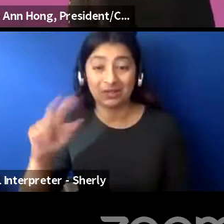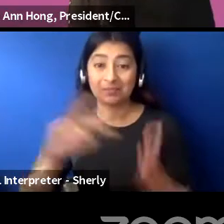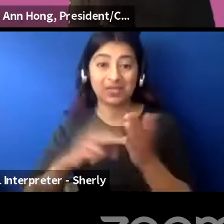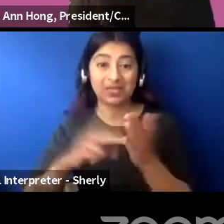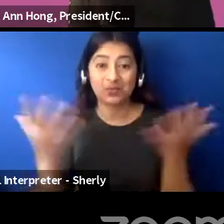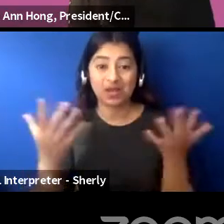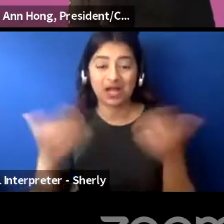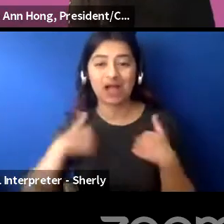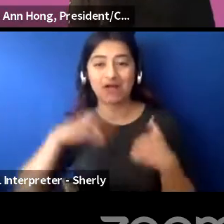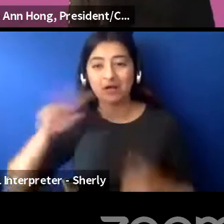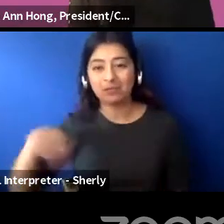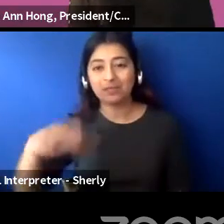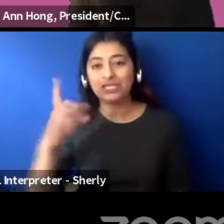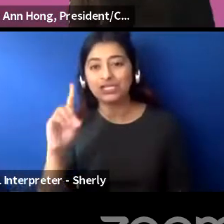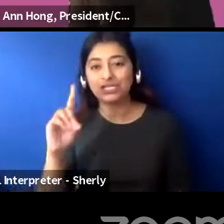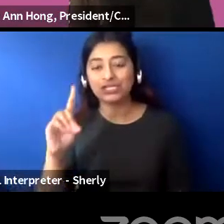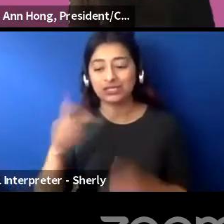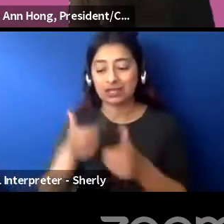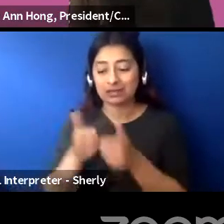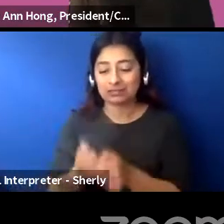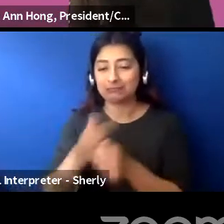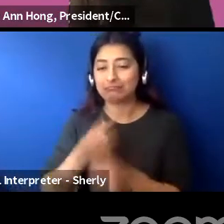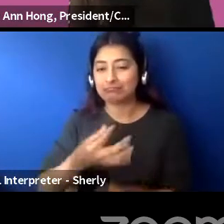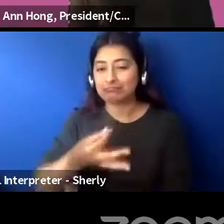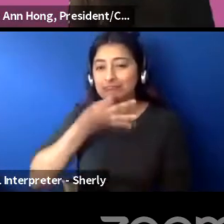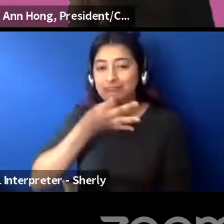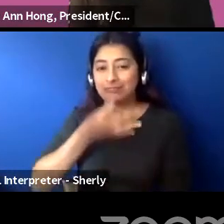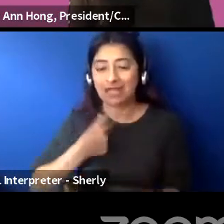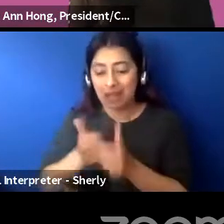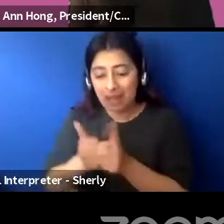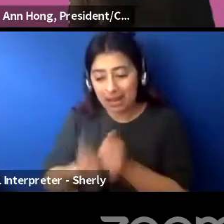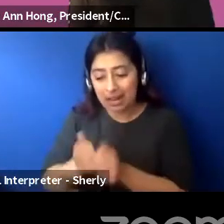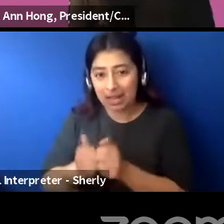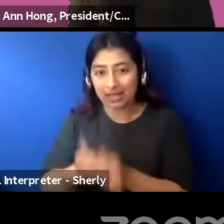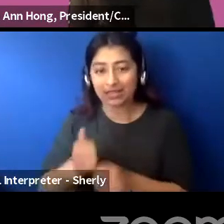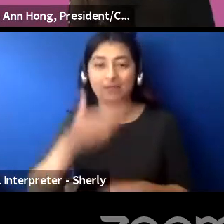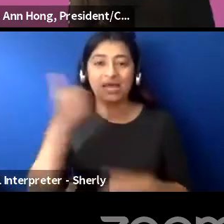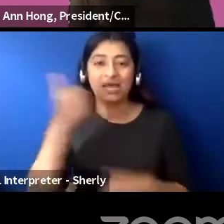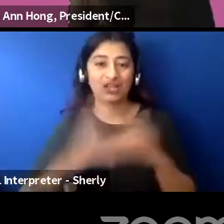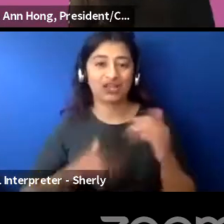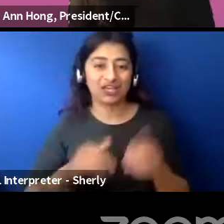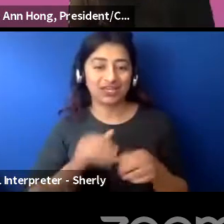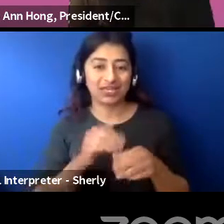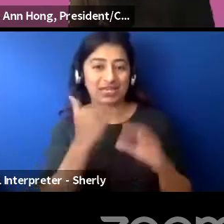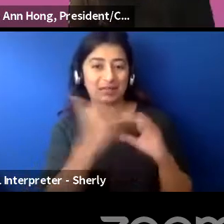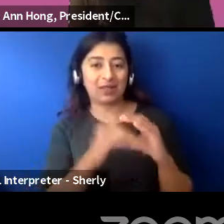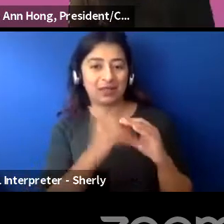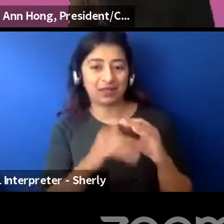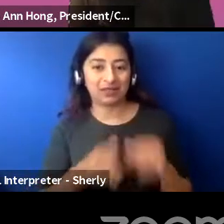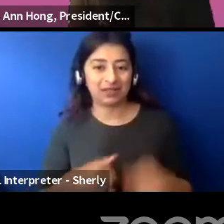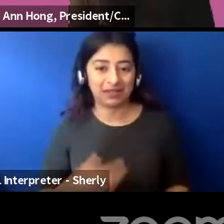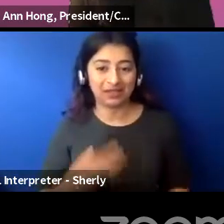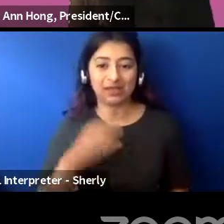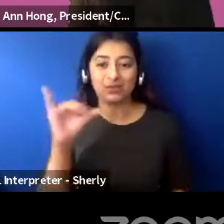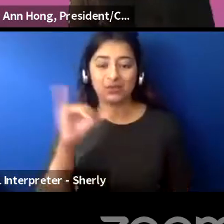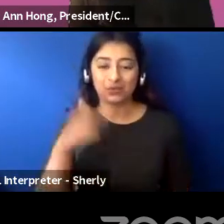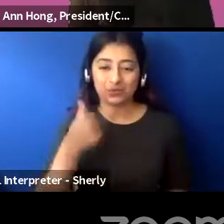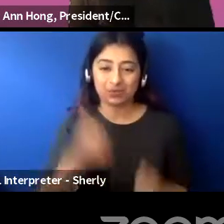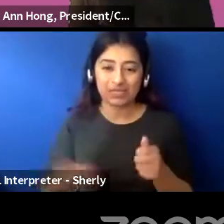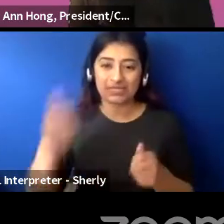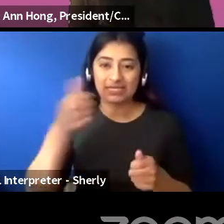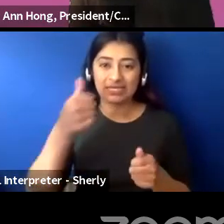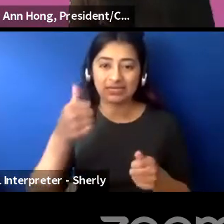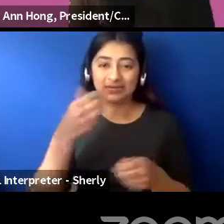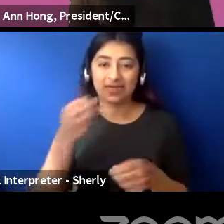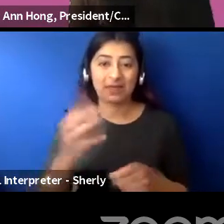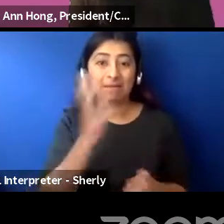have a PhD in texting, and I'm better on texting than on emails. I am also an executive and a mom of